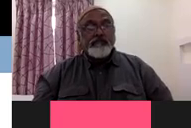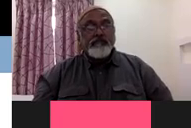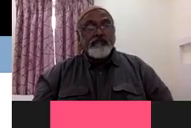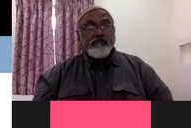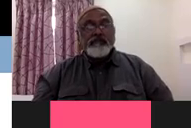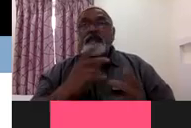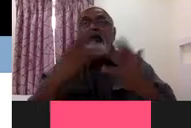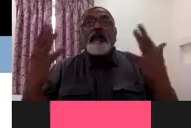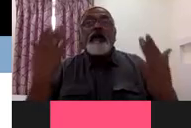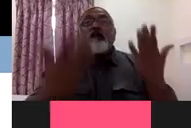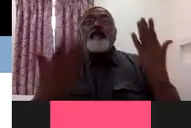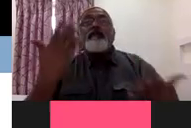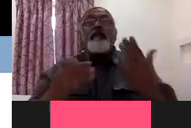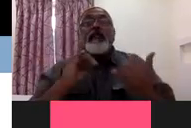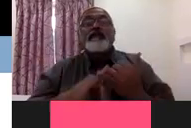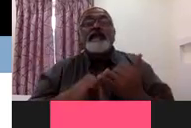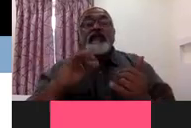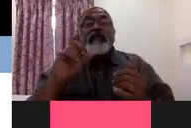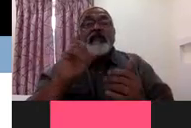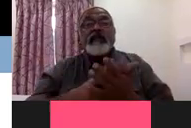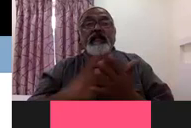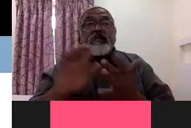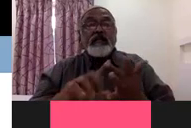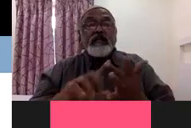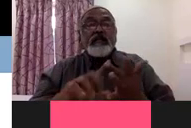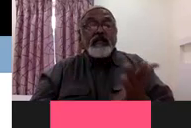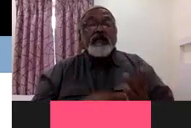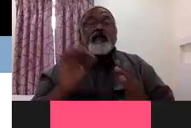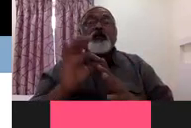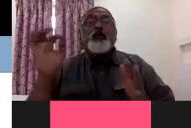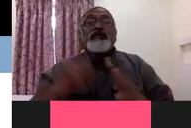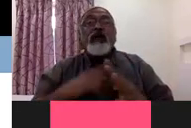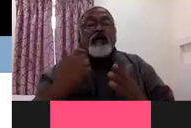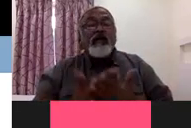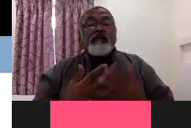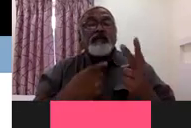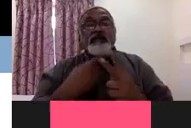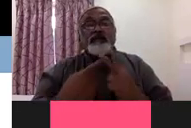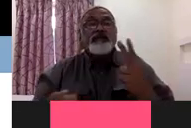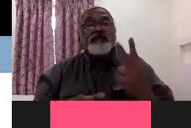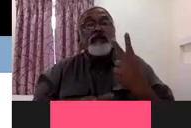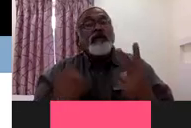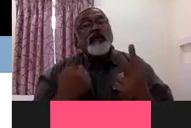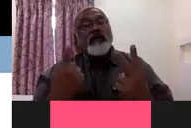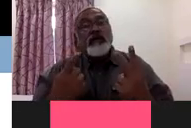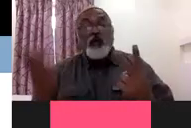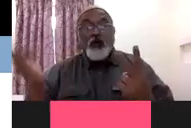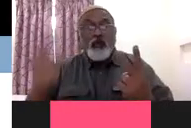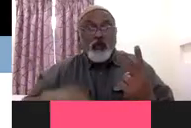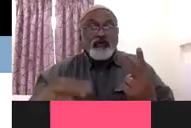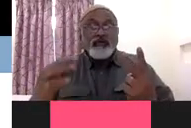Only Sachin and Pooja, I can see. Request for responses, please.